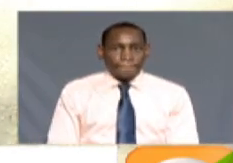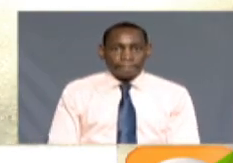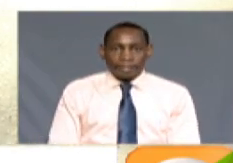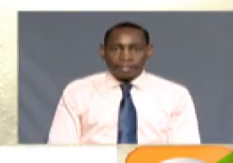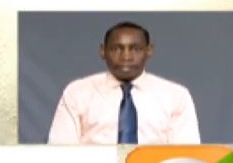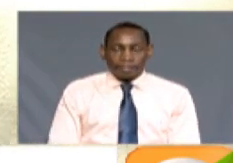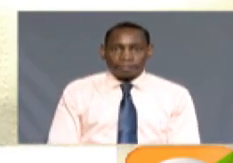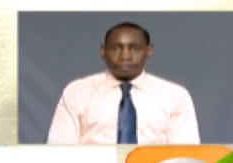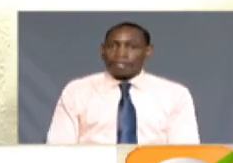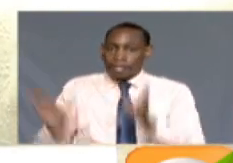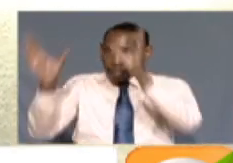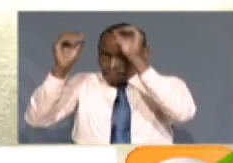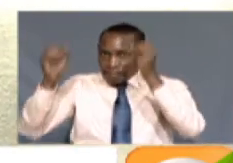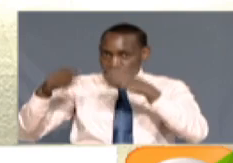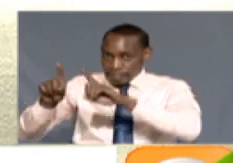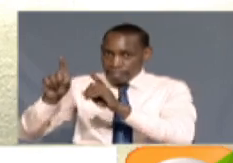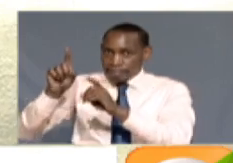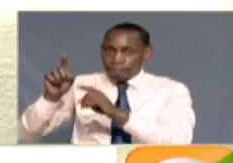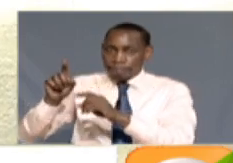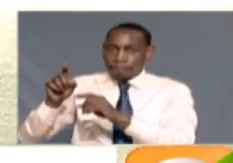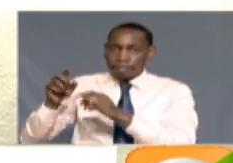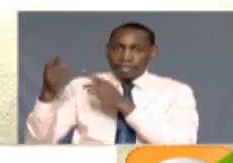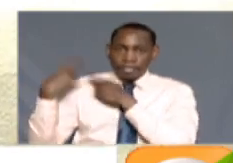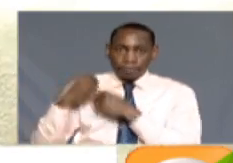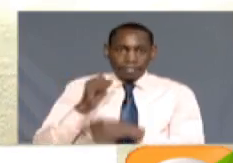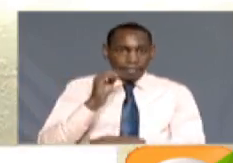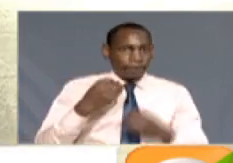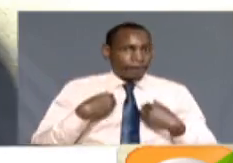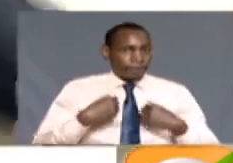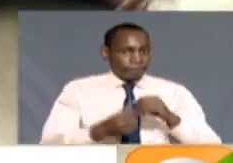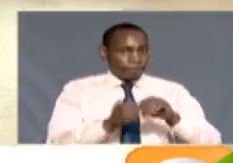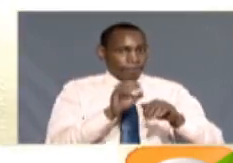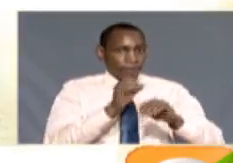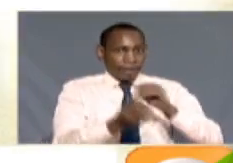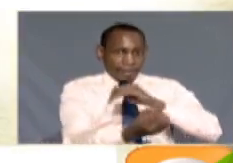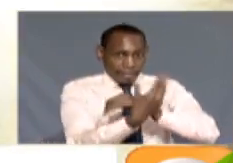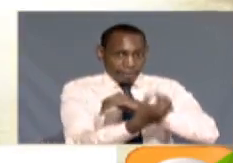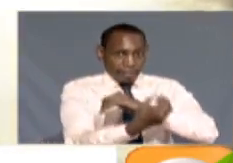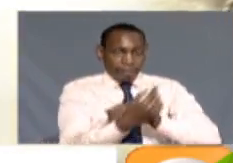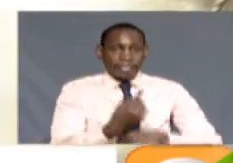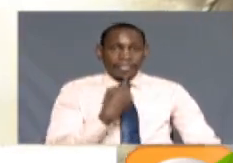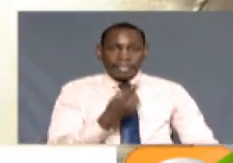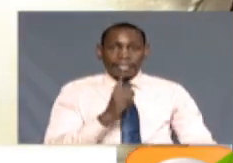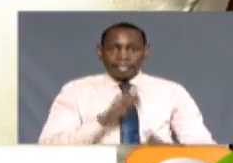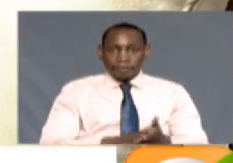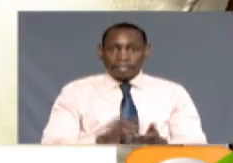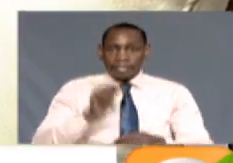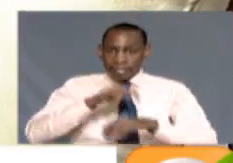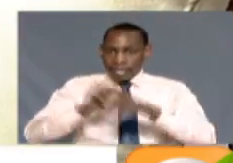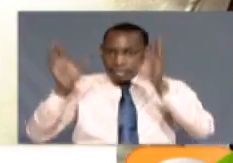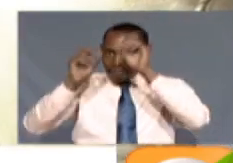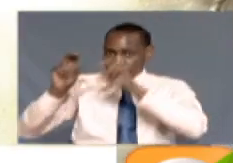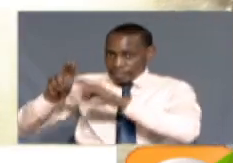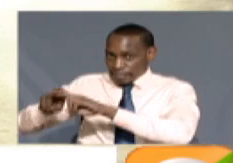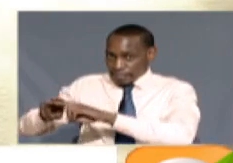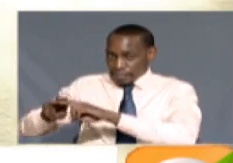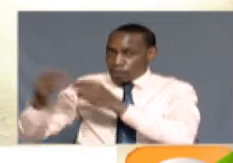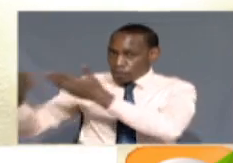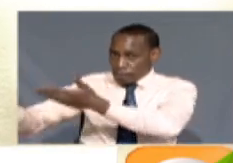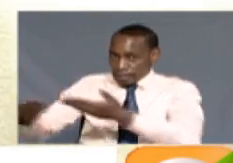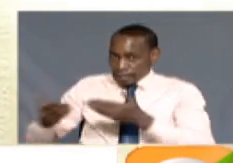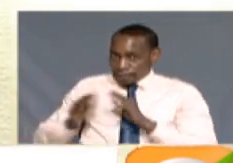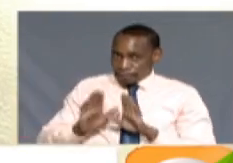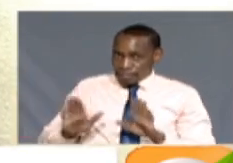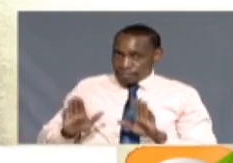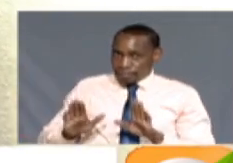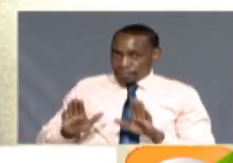This is the man. If he had advisor would tell him, my friend, when the president is sitting, just welcome him,